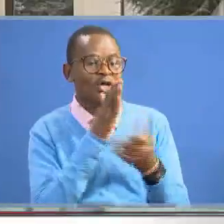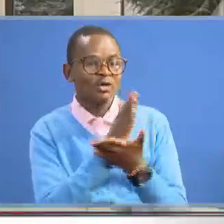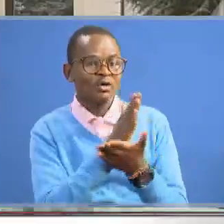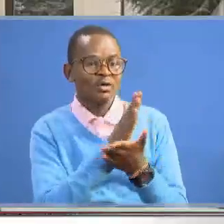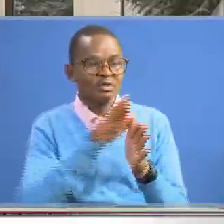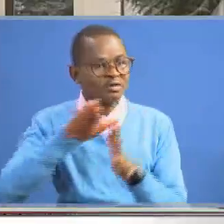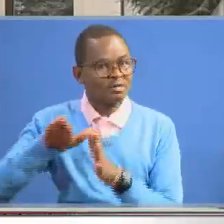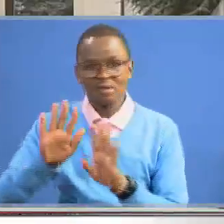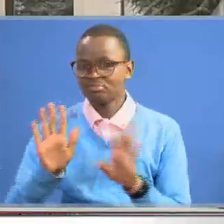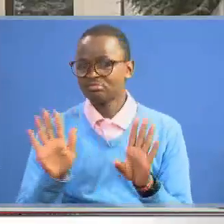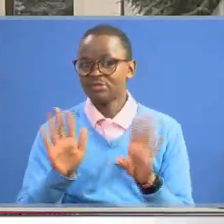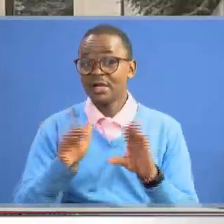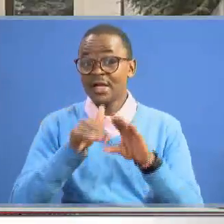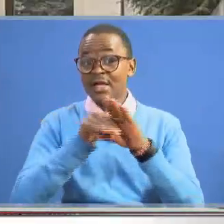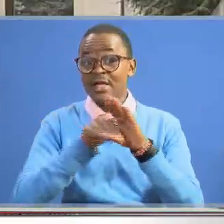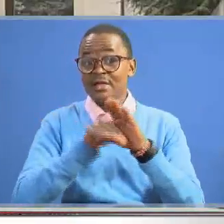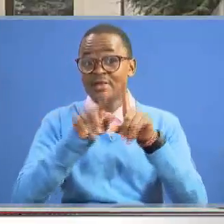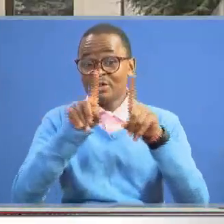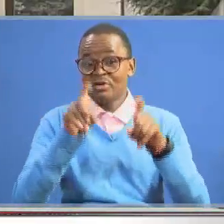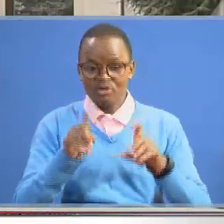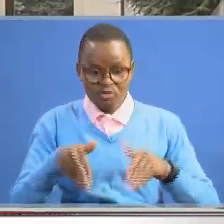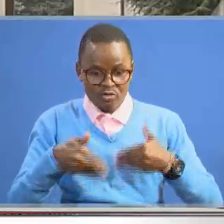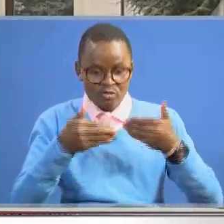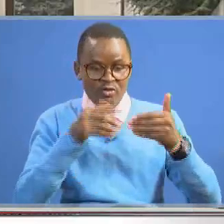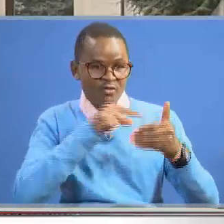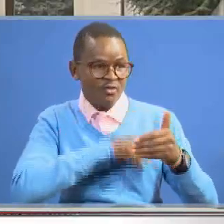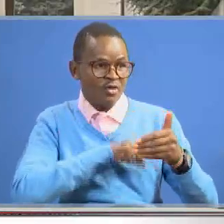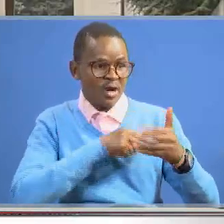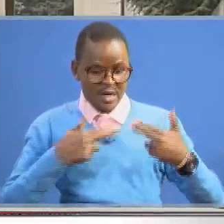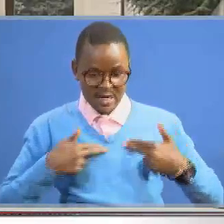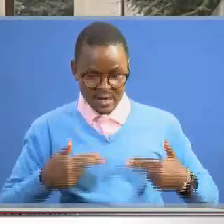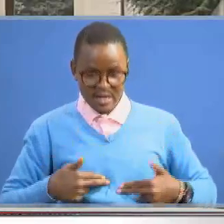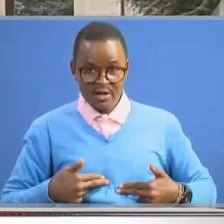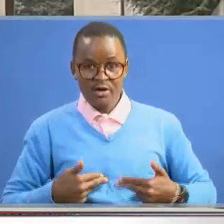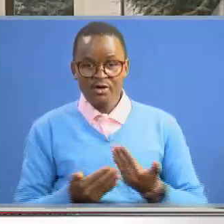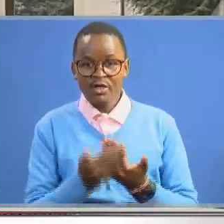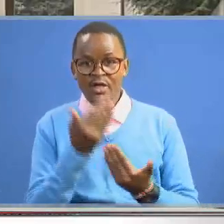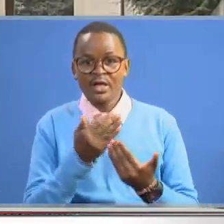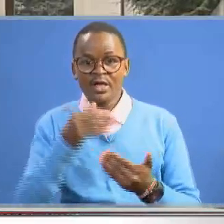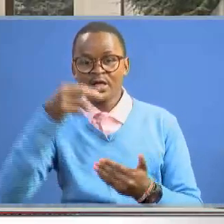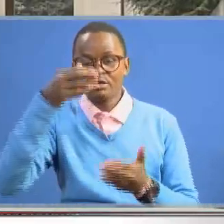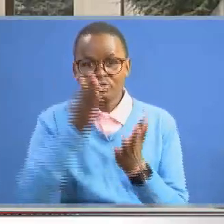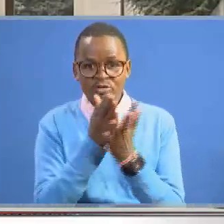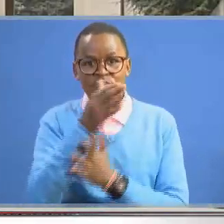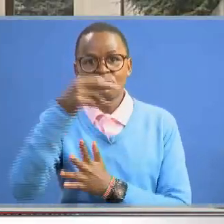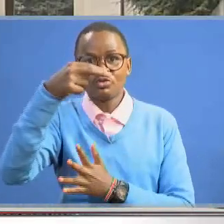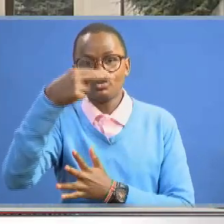one is left behind in the quest to provide quality health care through UHC.